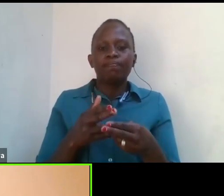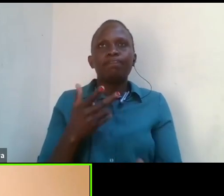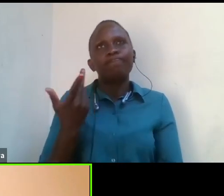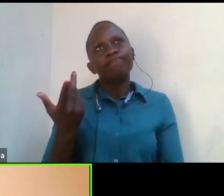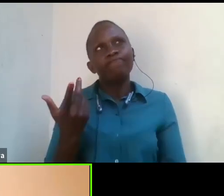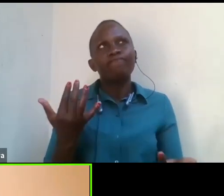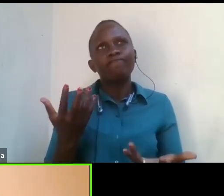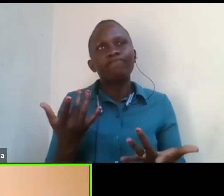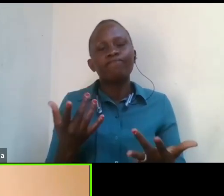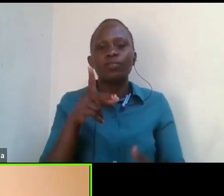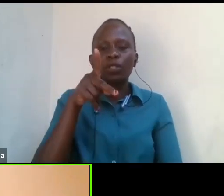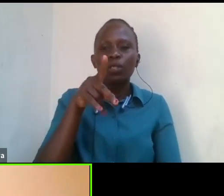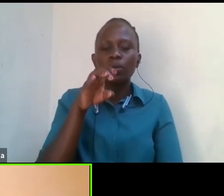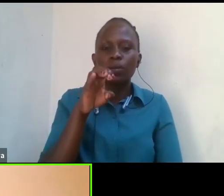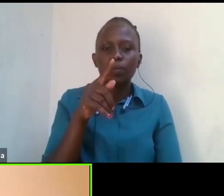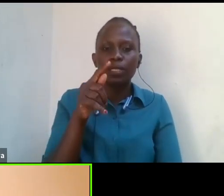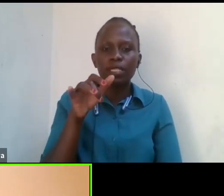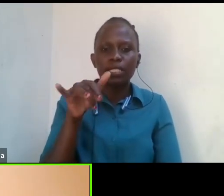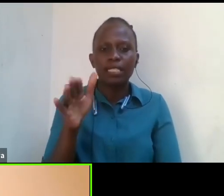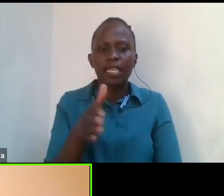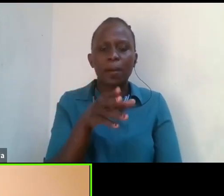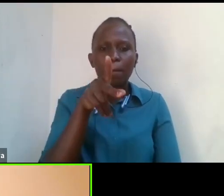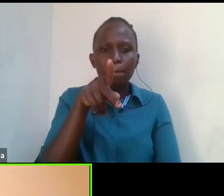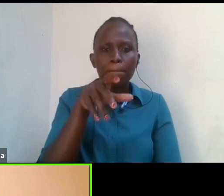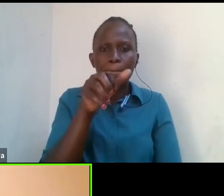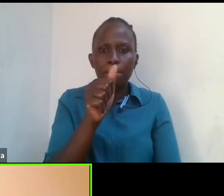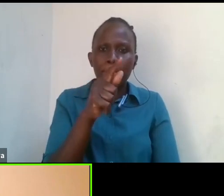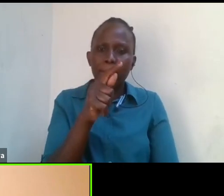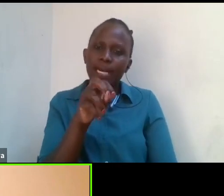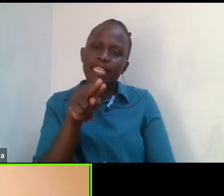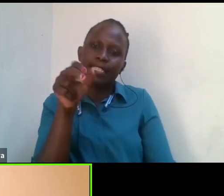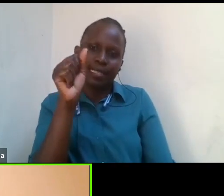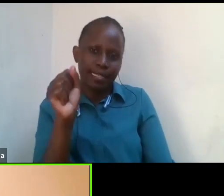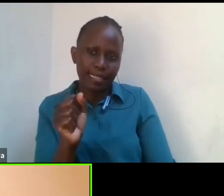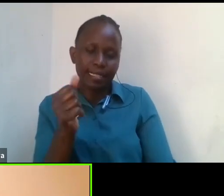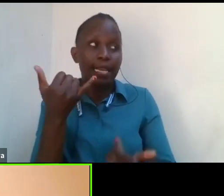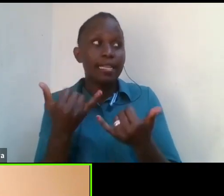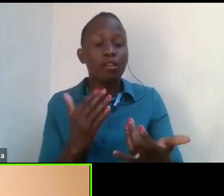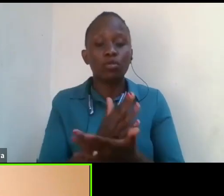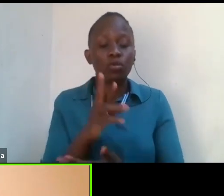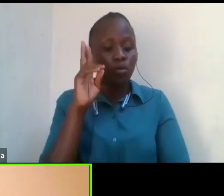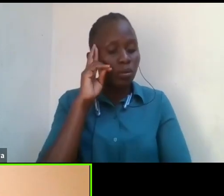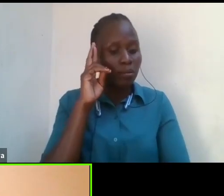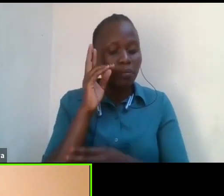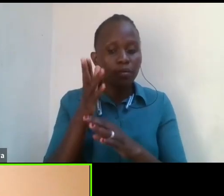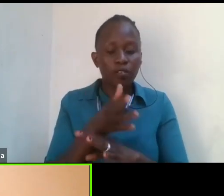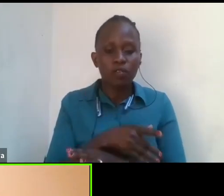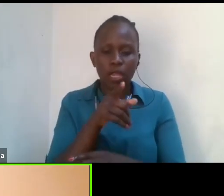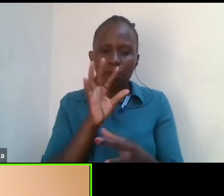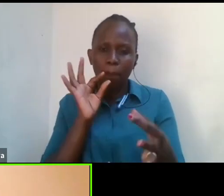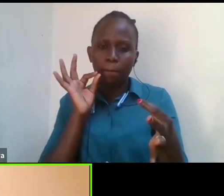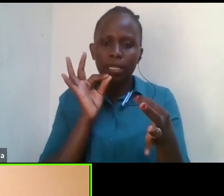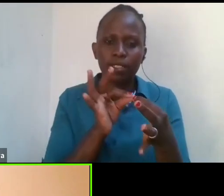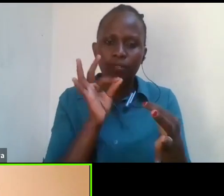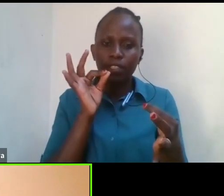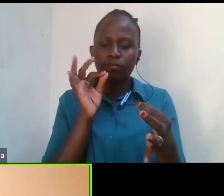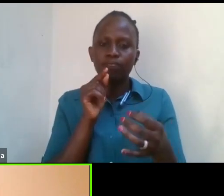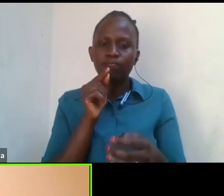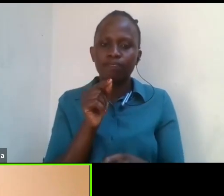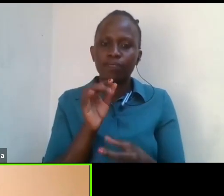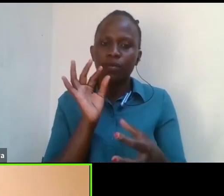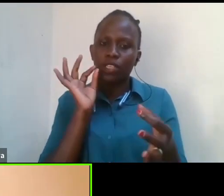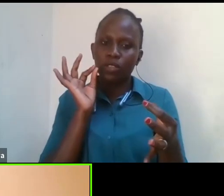or petty patents. So you'll still require for that particular invention to